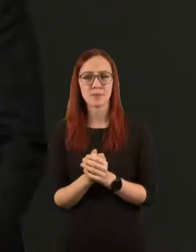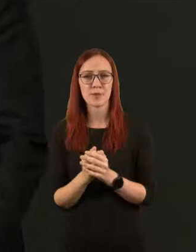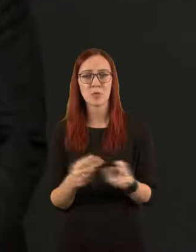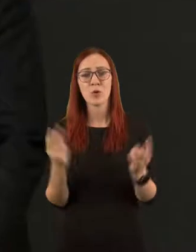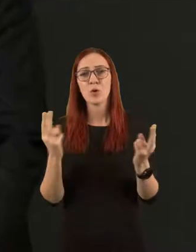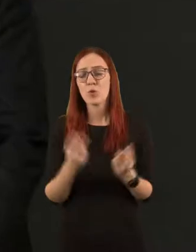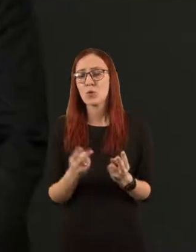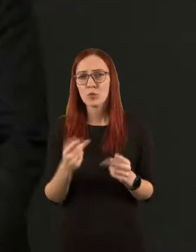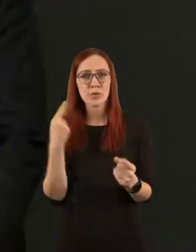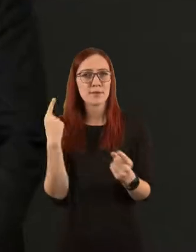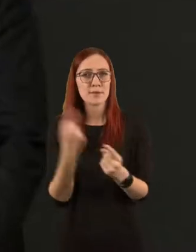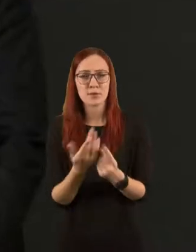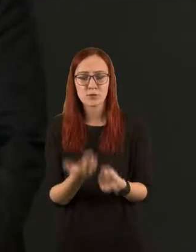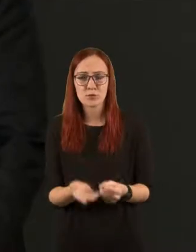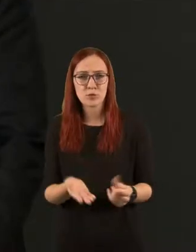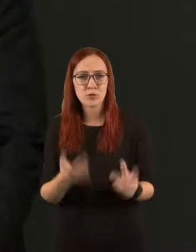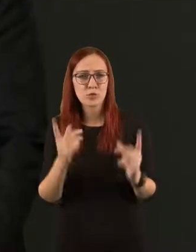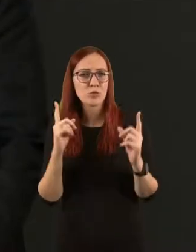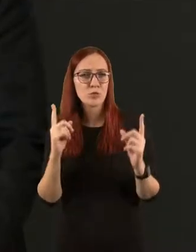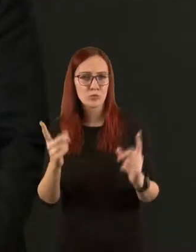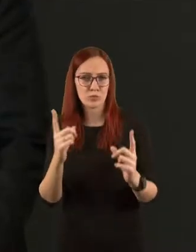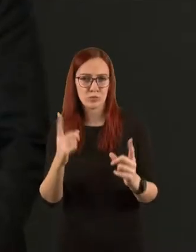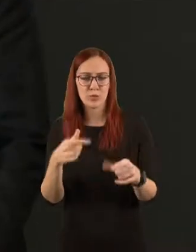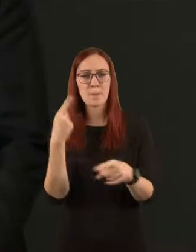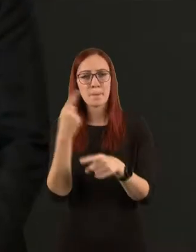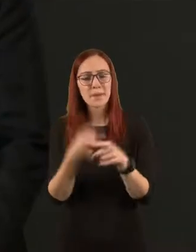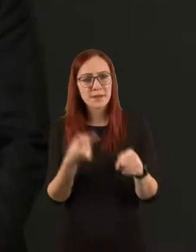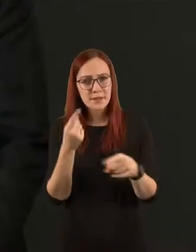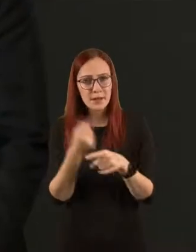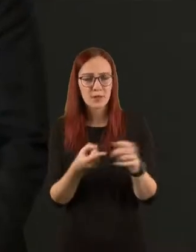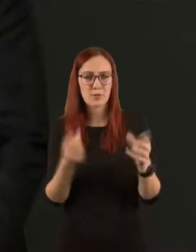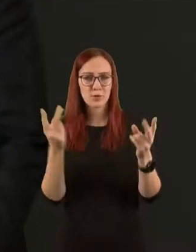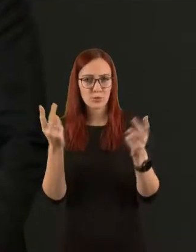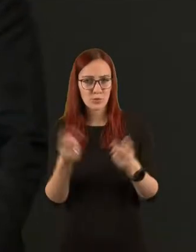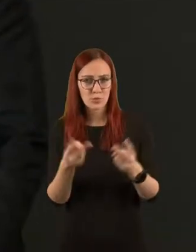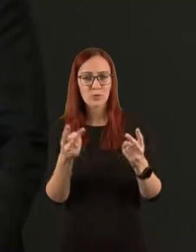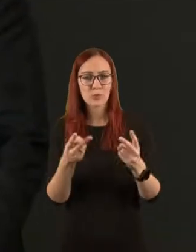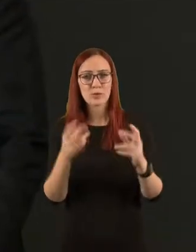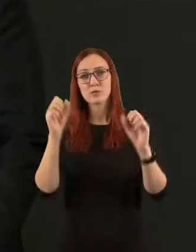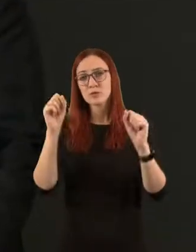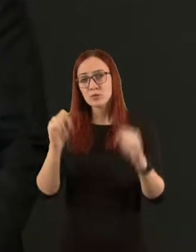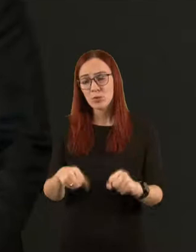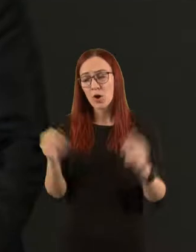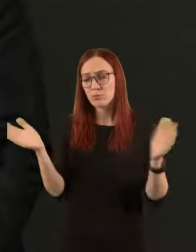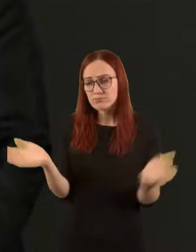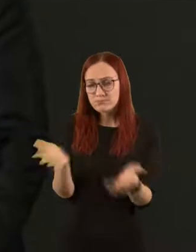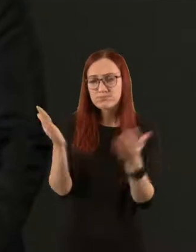has one of the lowest excise duties on petrol and diesel in the OECD, as well as